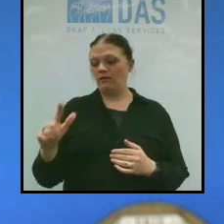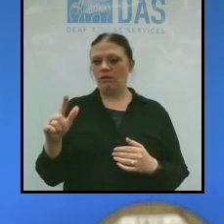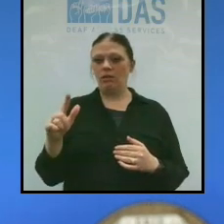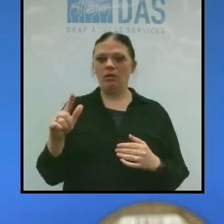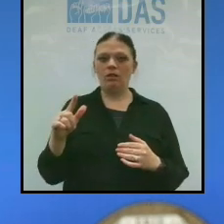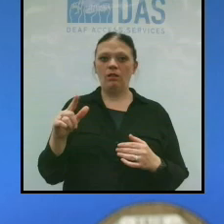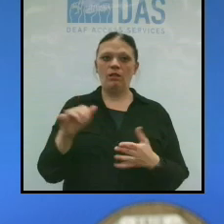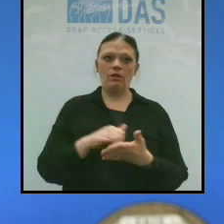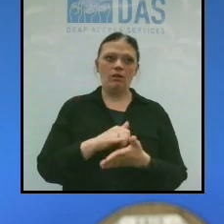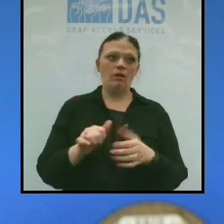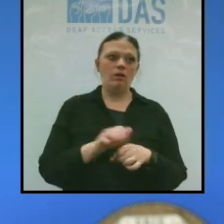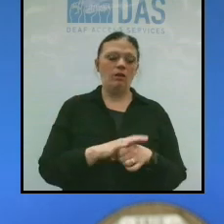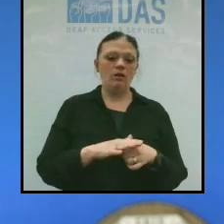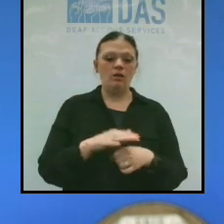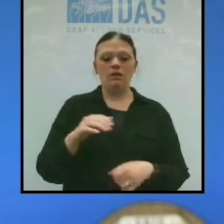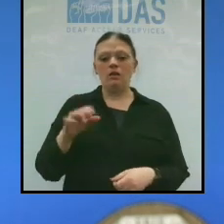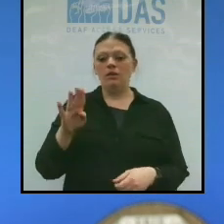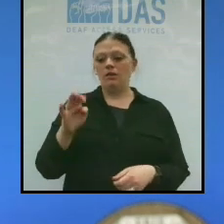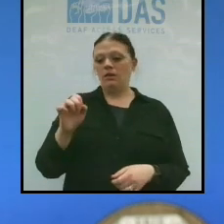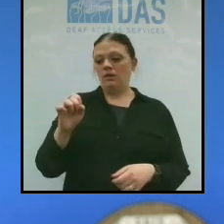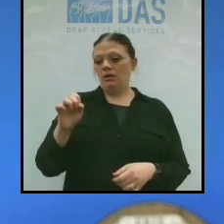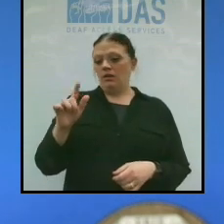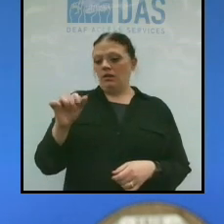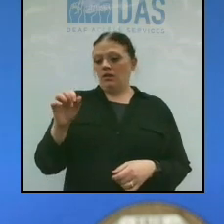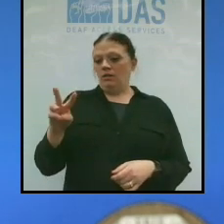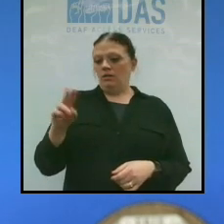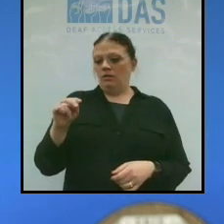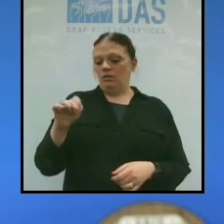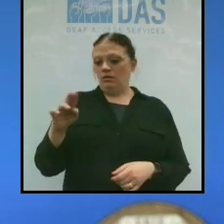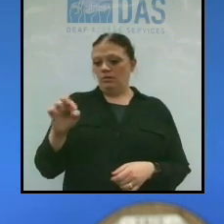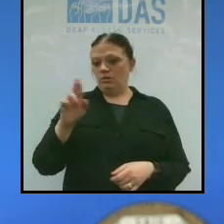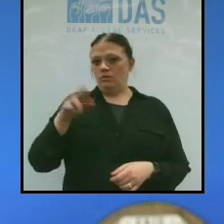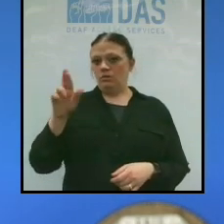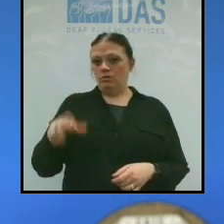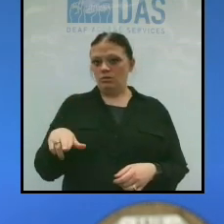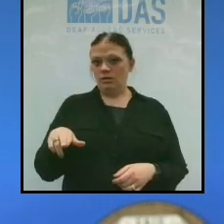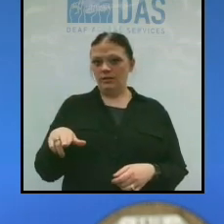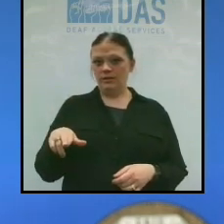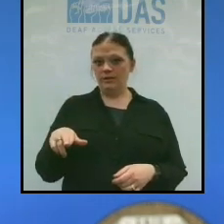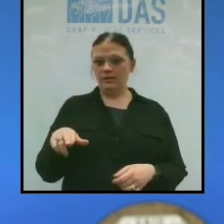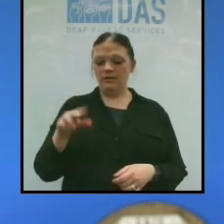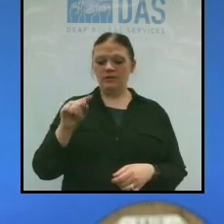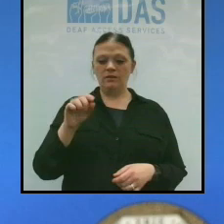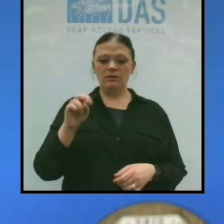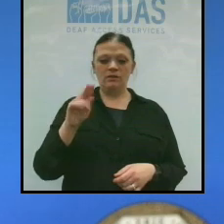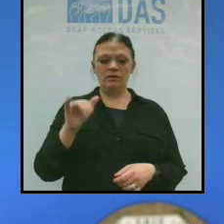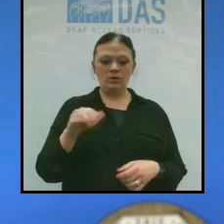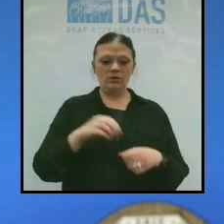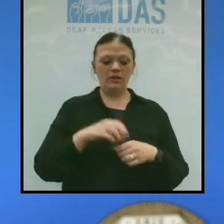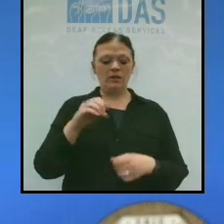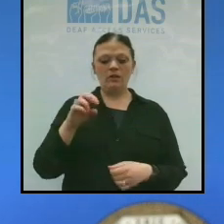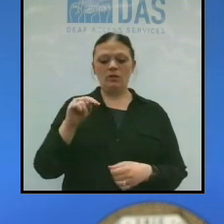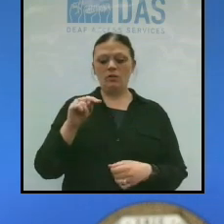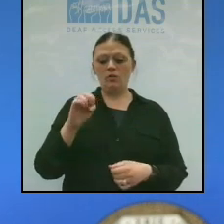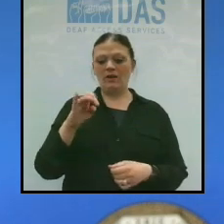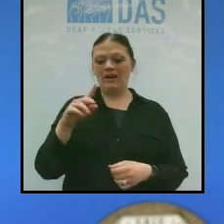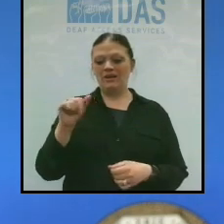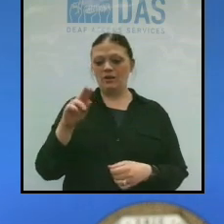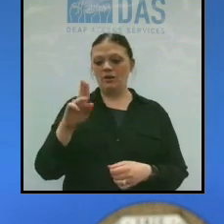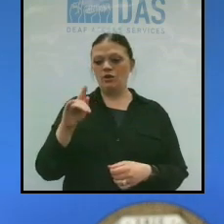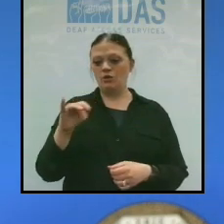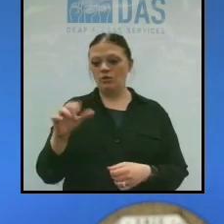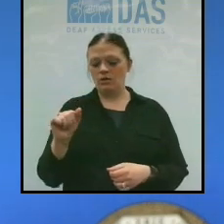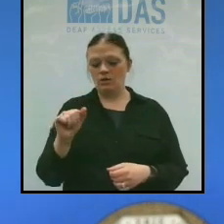in the New York region, Adam Bello in Monroe County, where Rochester is, Tony Pacenti in Oneida, Utica,